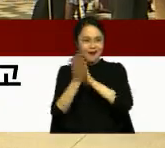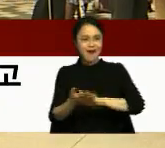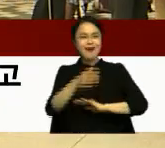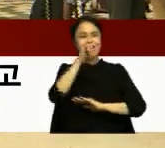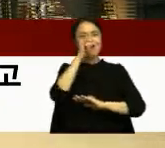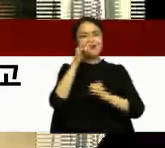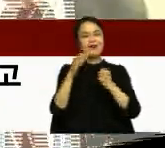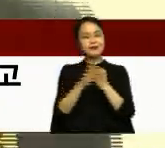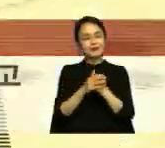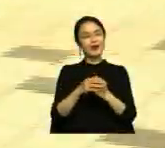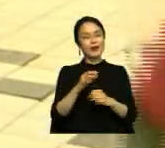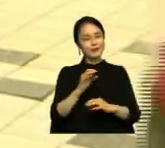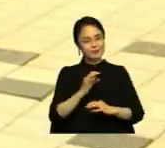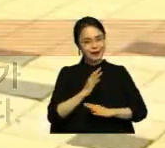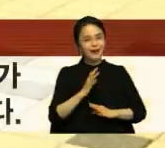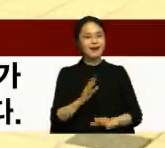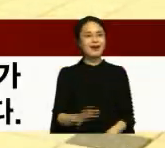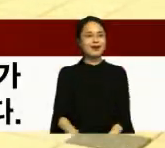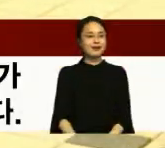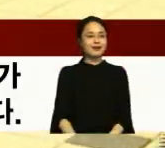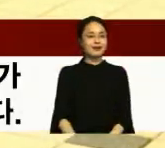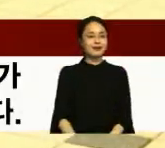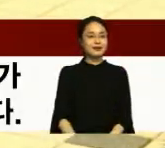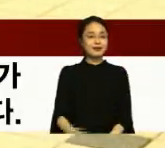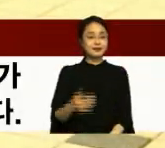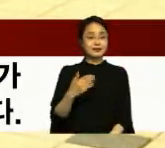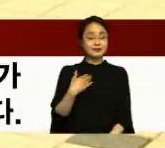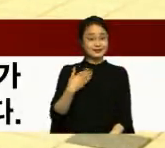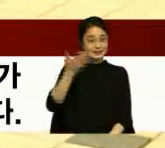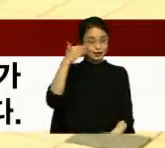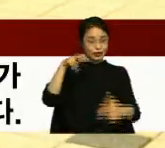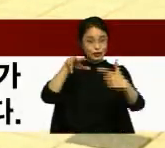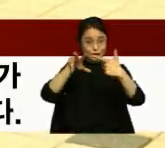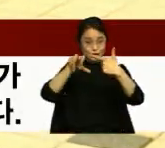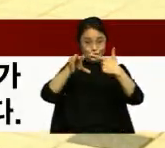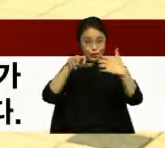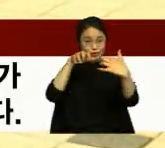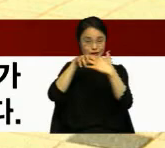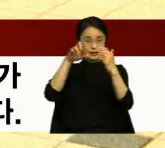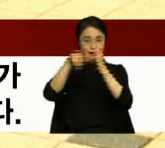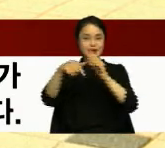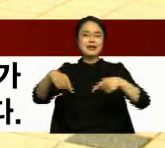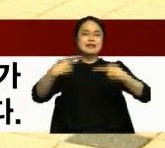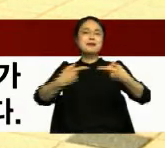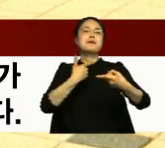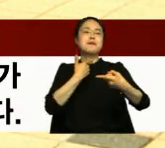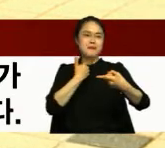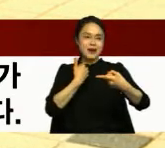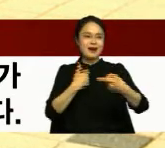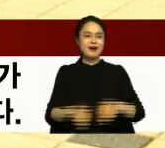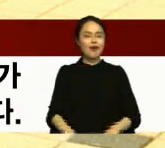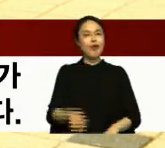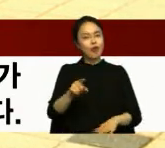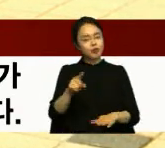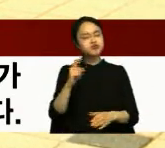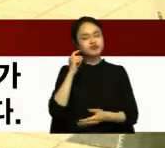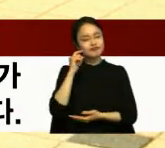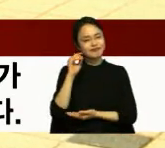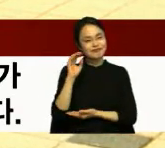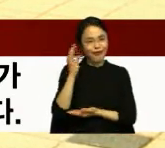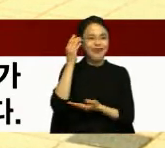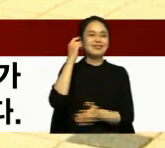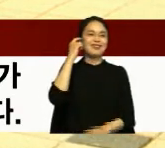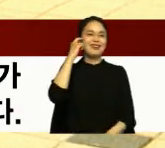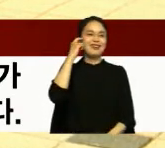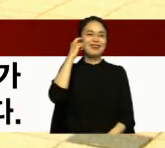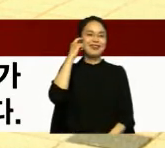buildings, everything. Now I've come back and seen what you've done since we've been here. It's wonderful, wonderful.